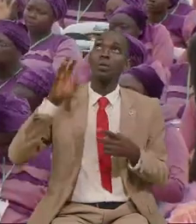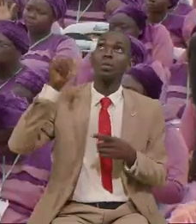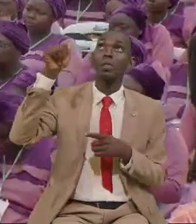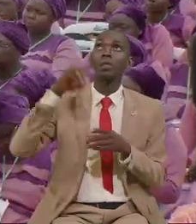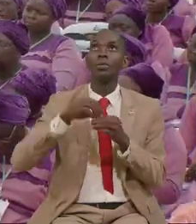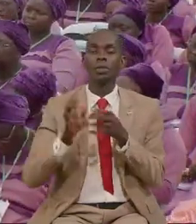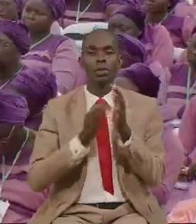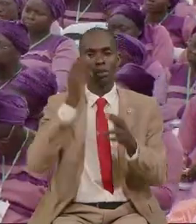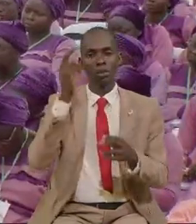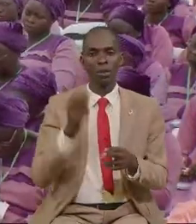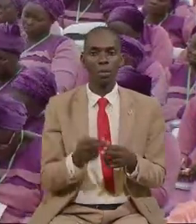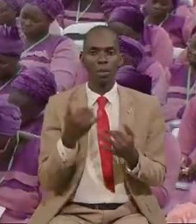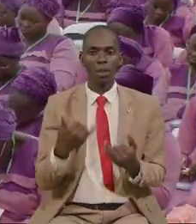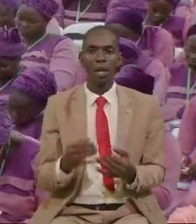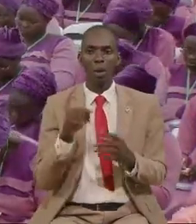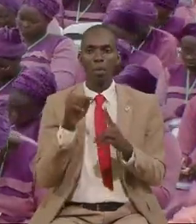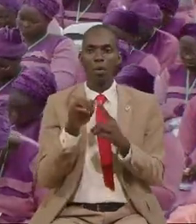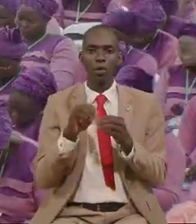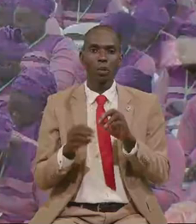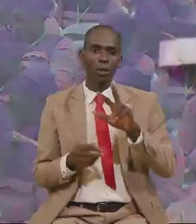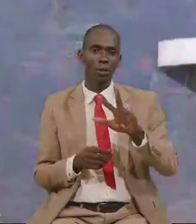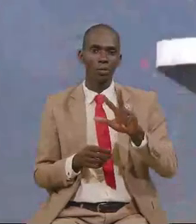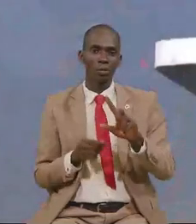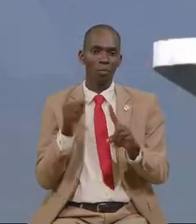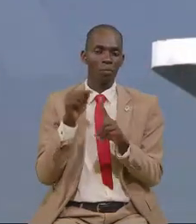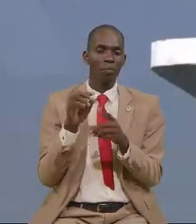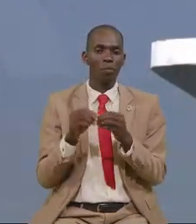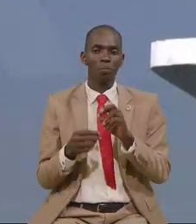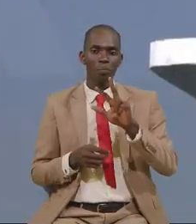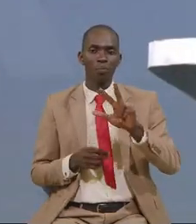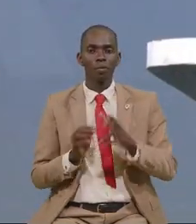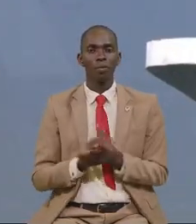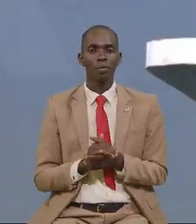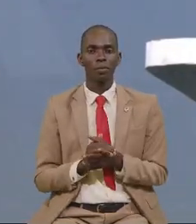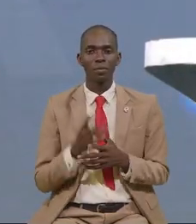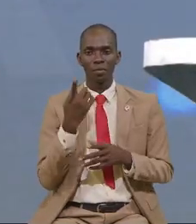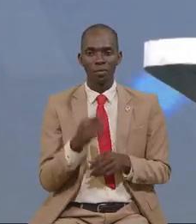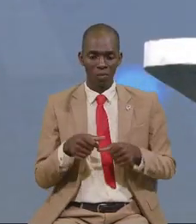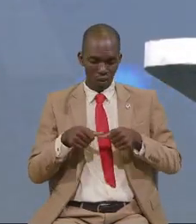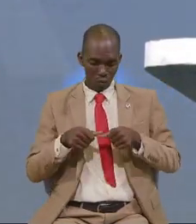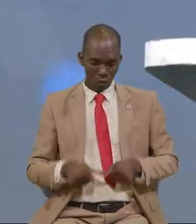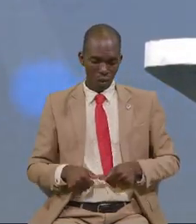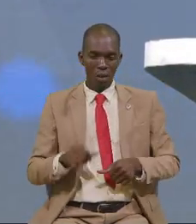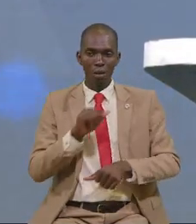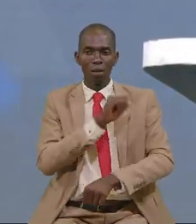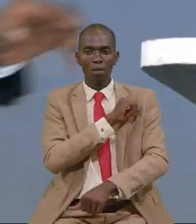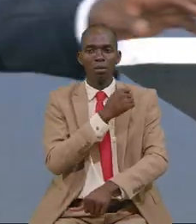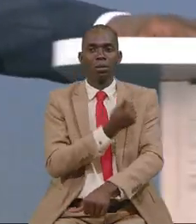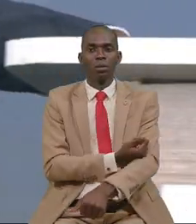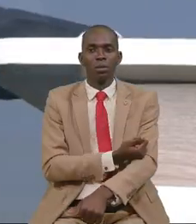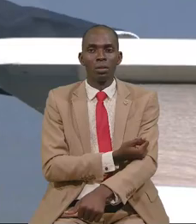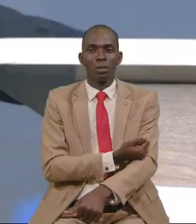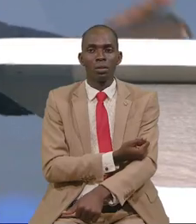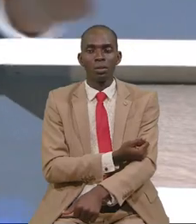name. Number three now. Number three, we're looking at the permanent authorization